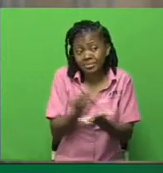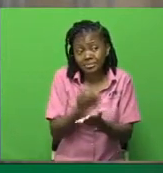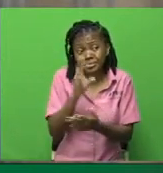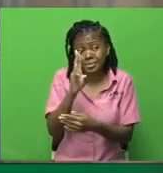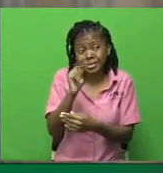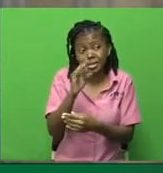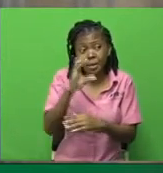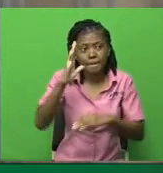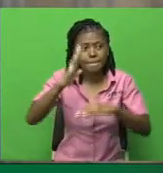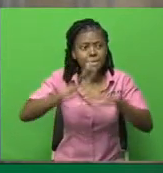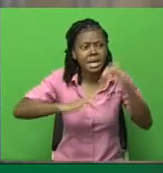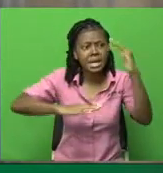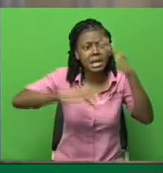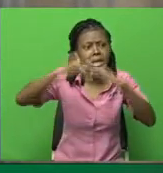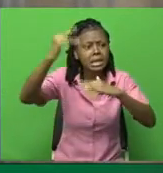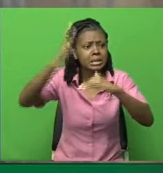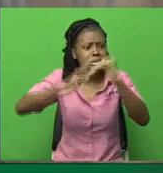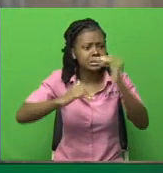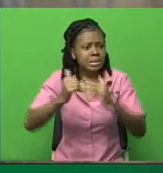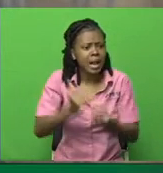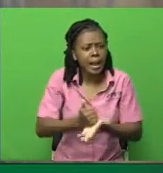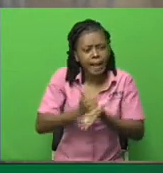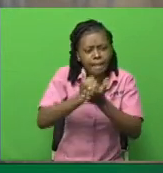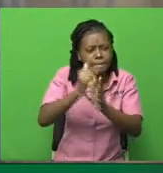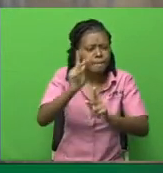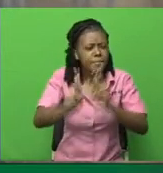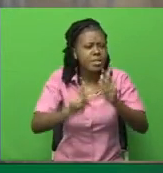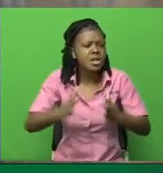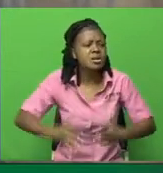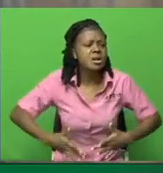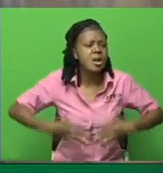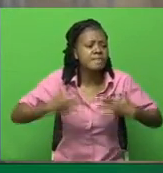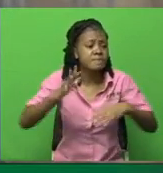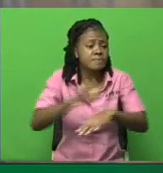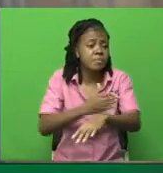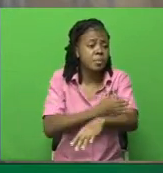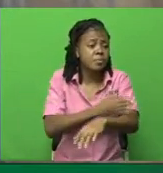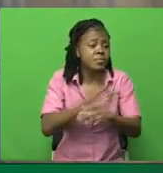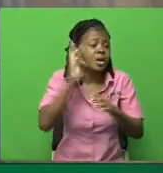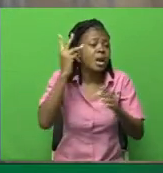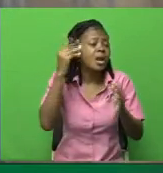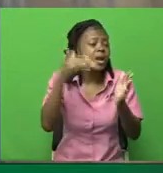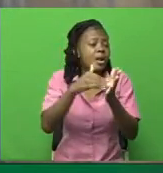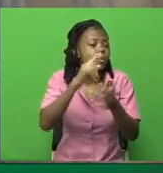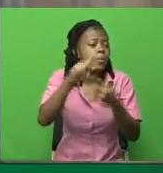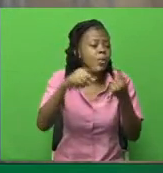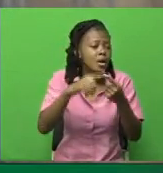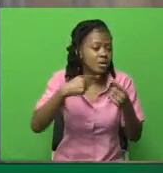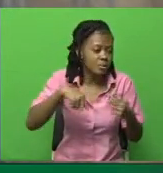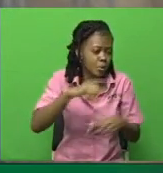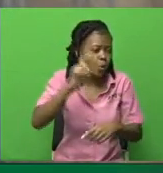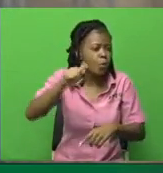improve the quality of life of our citizens and we will do that again when before the next government